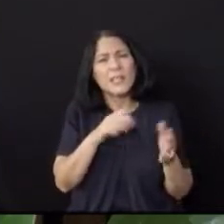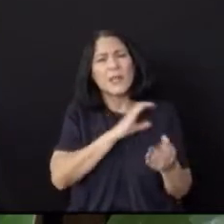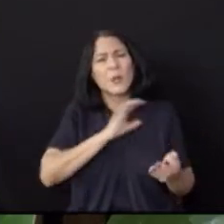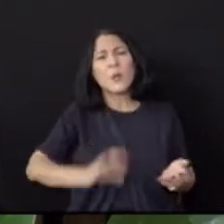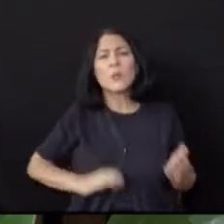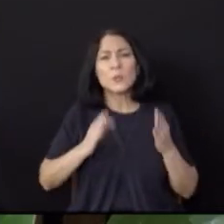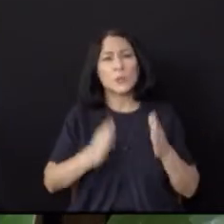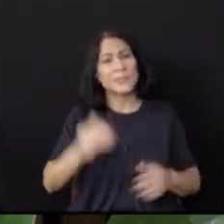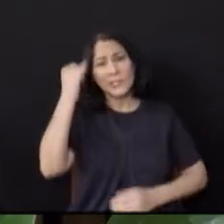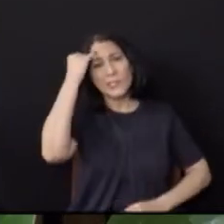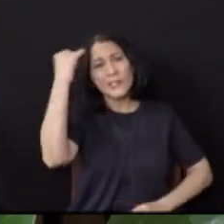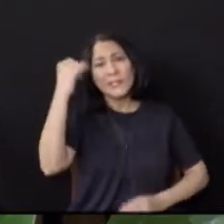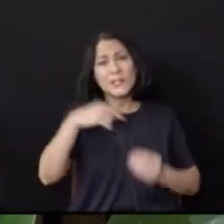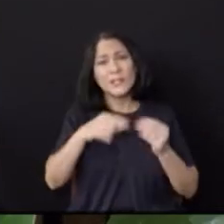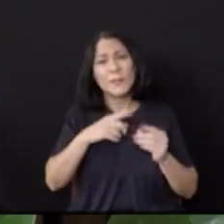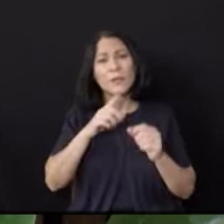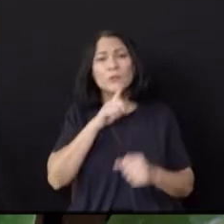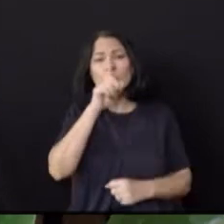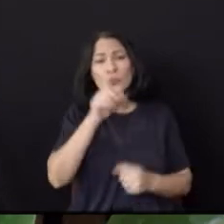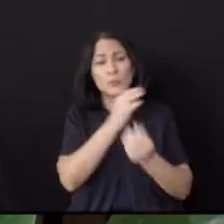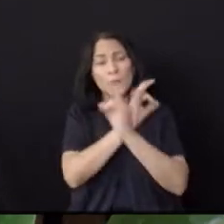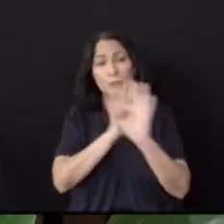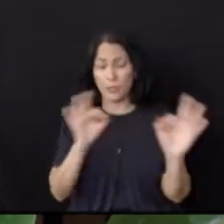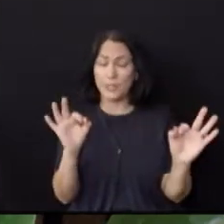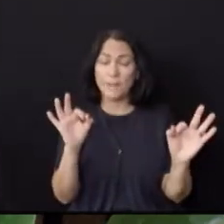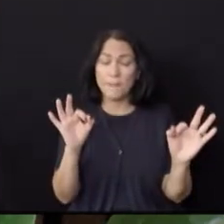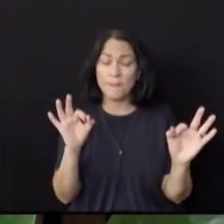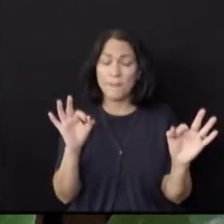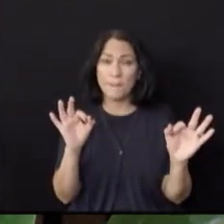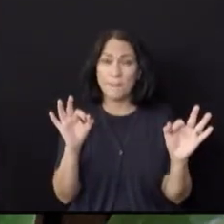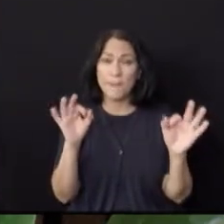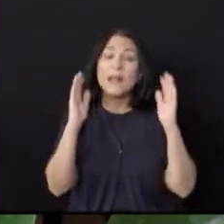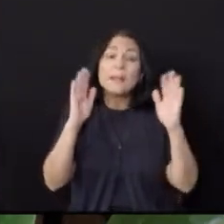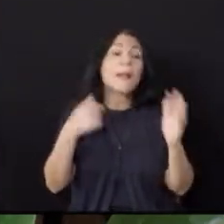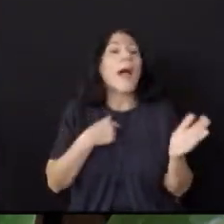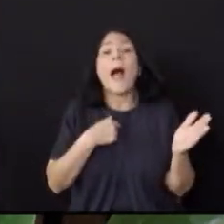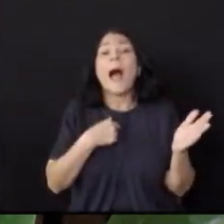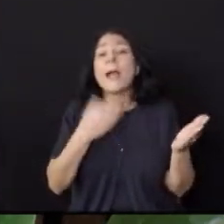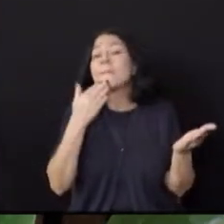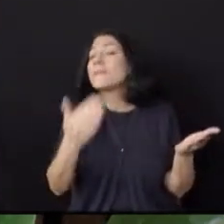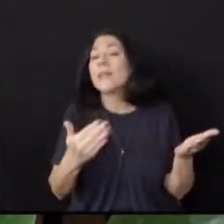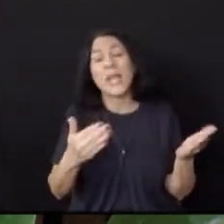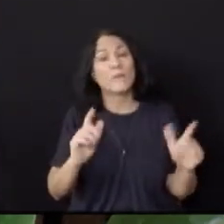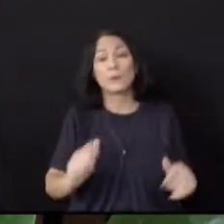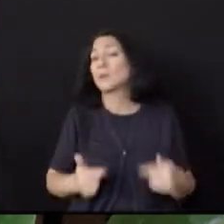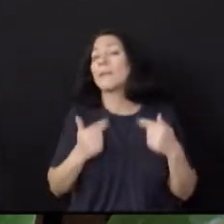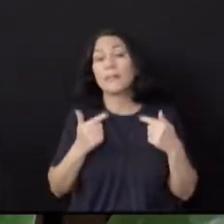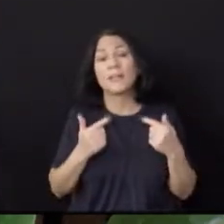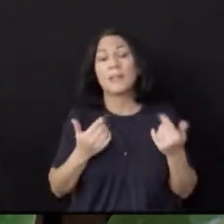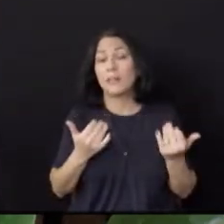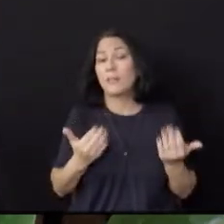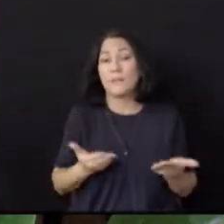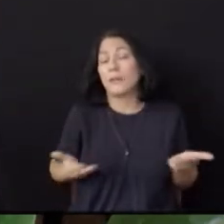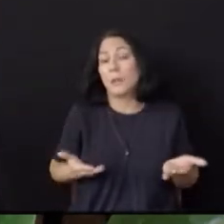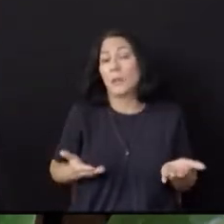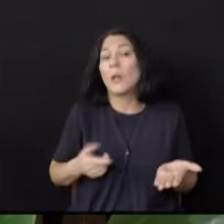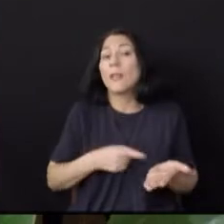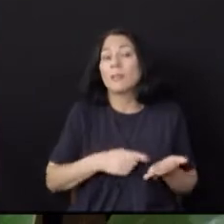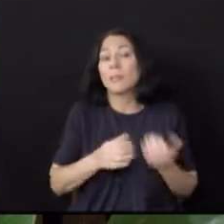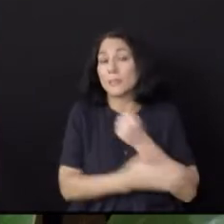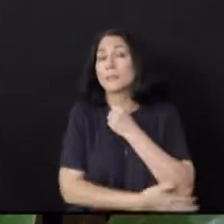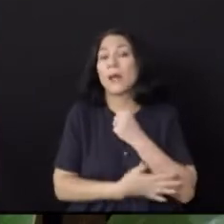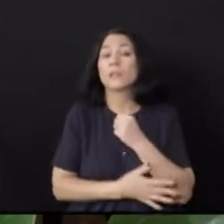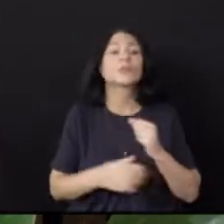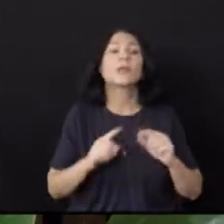freedom looks like? Now, listen, I am so thankful to live in the country in which we live. Don't get me wrong. But